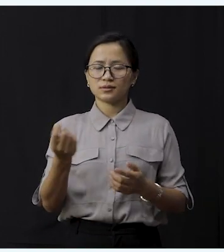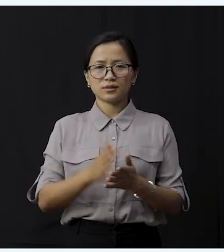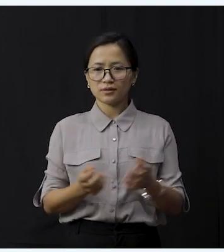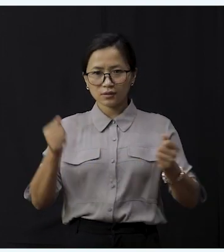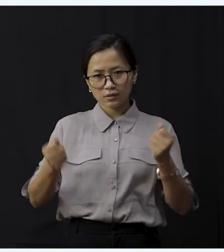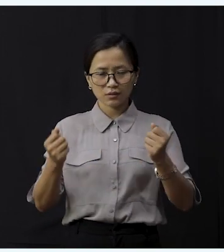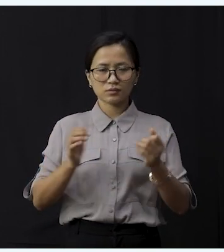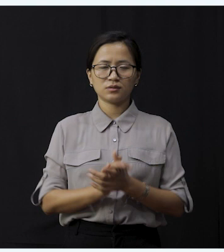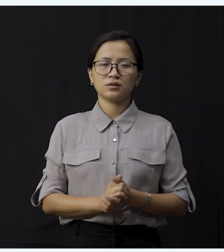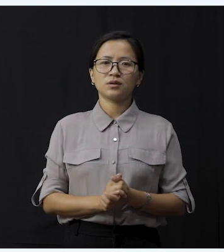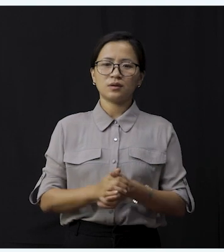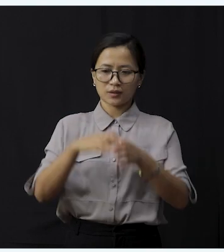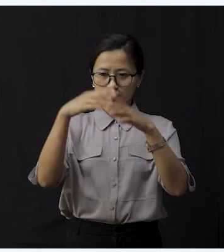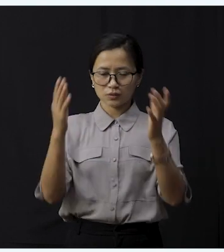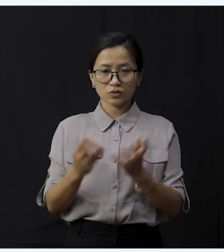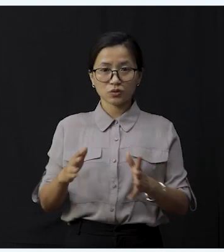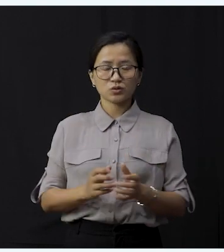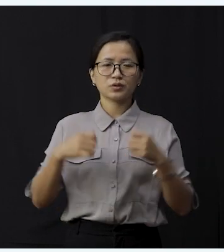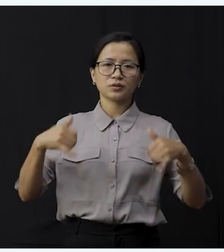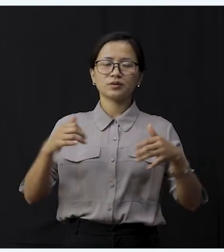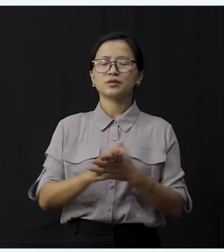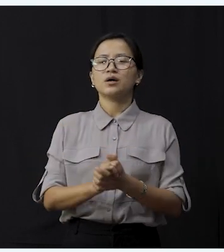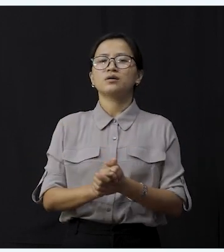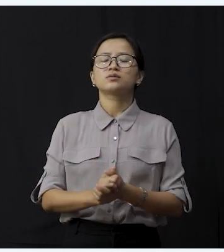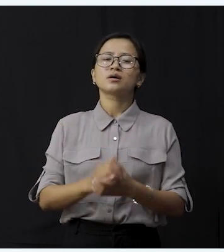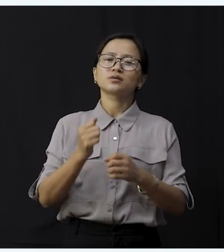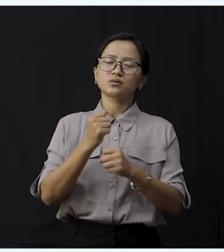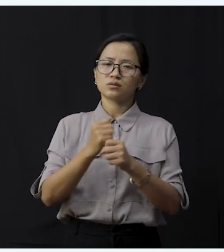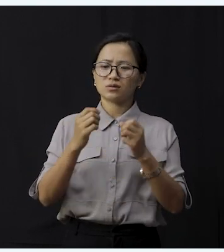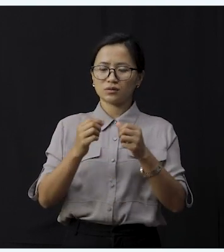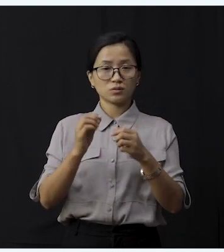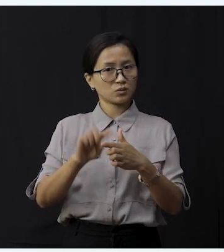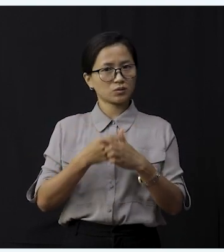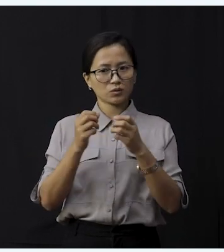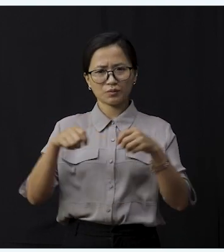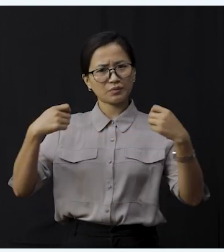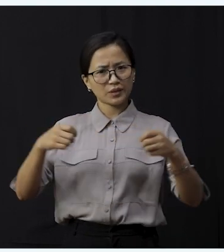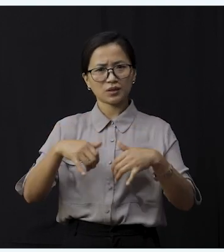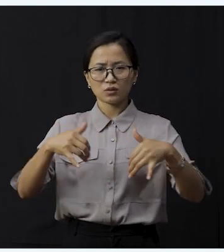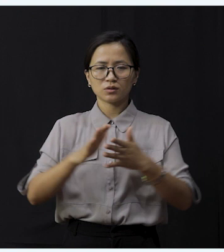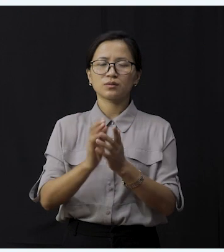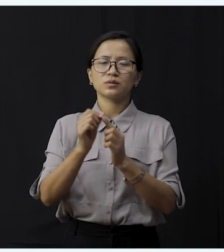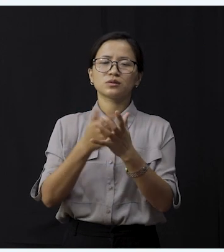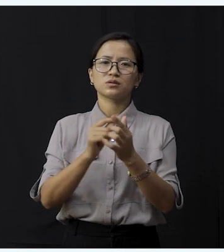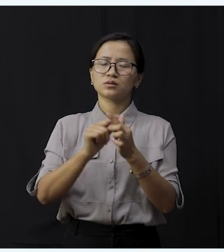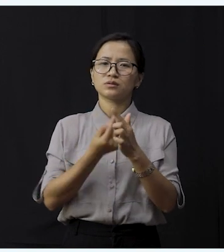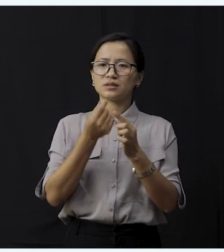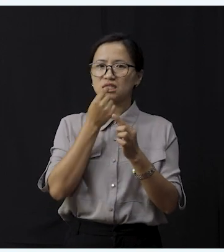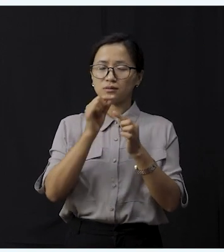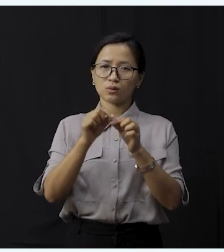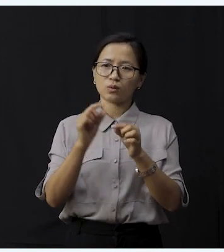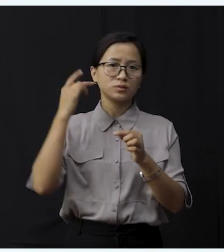toy, a jewelries, a house, or a bungalow. Okay, so all those things